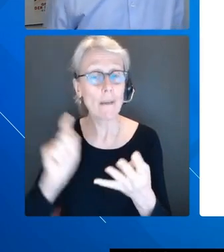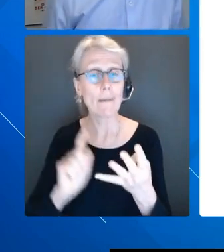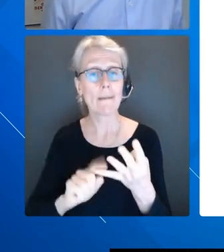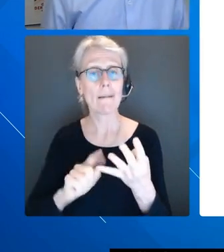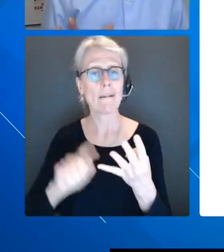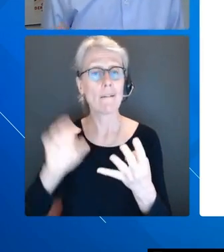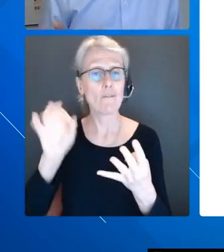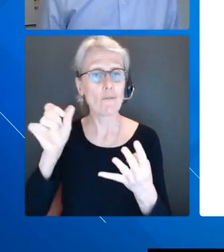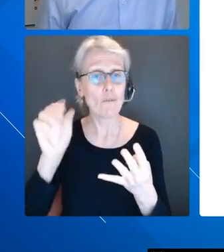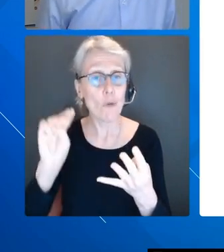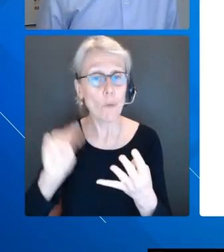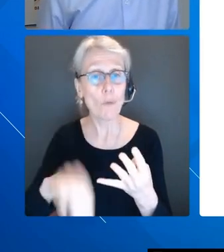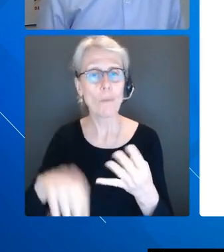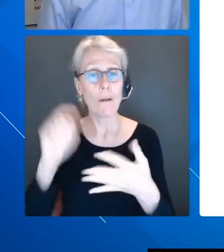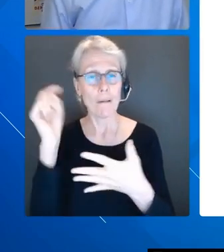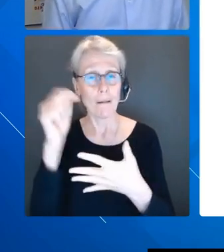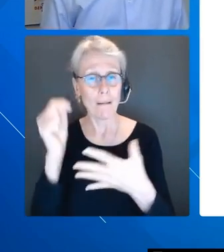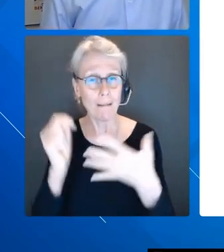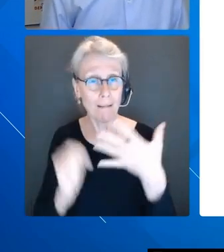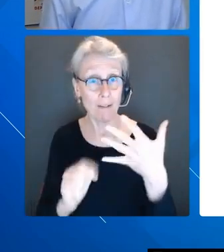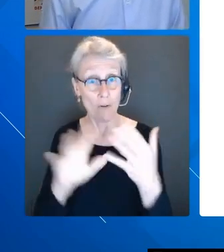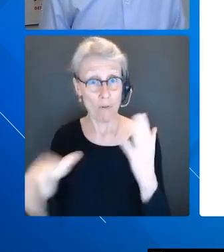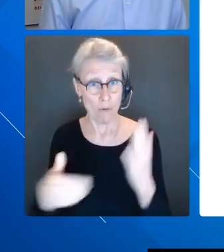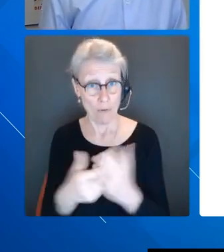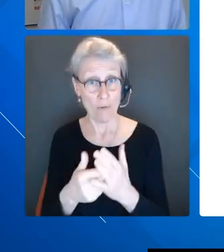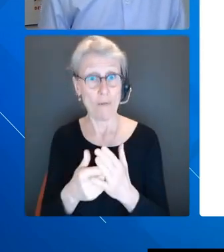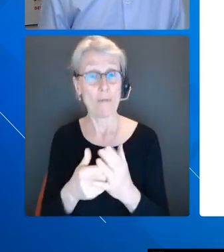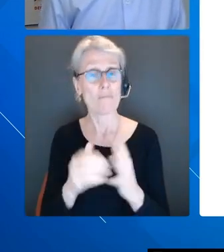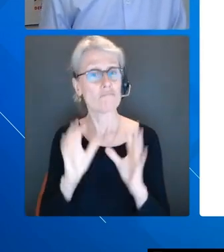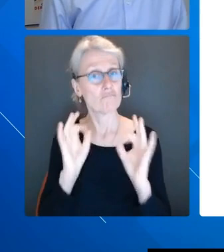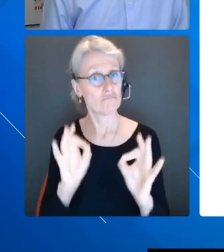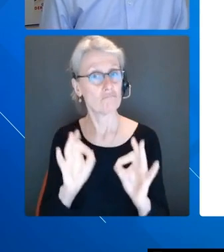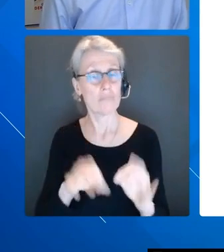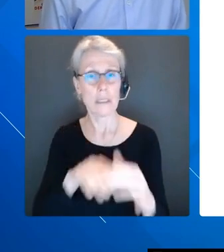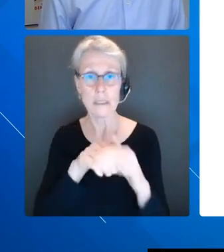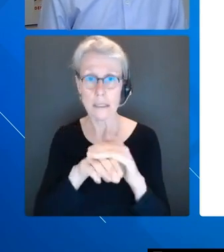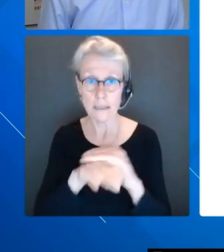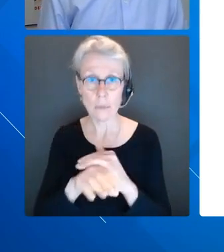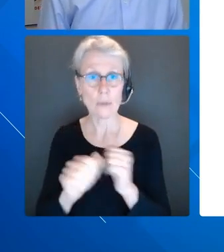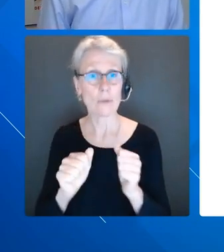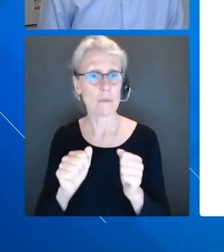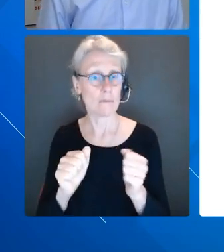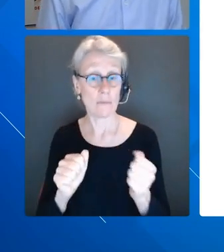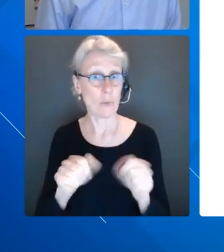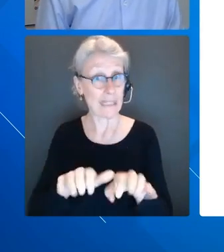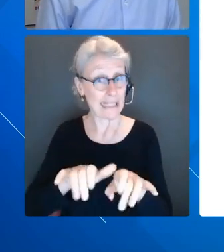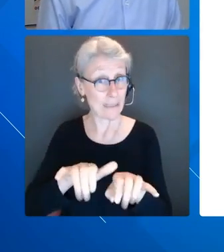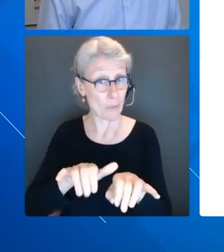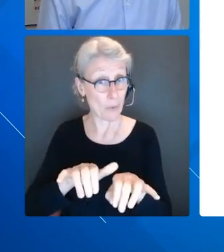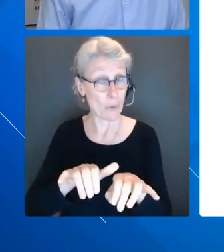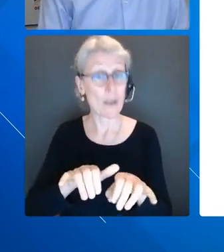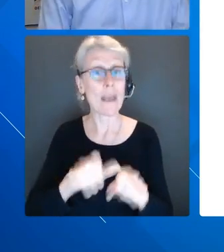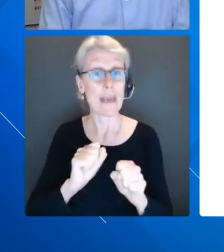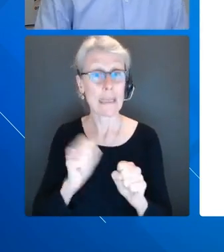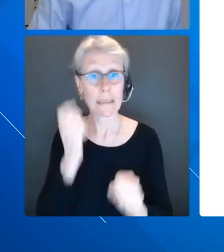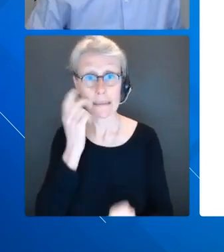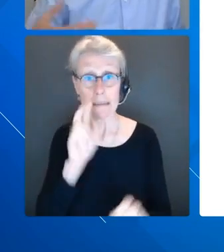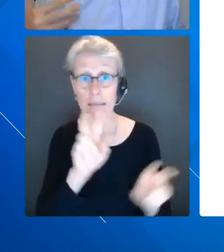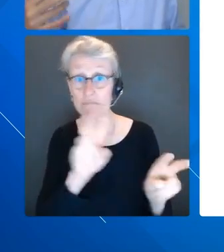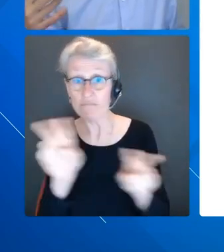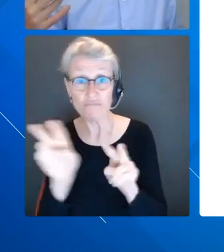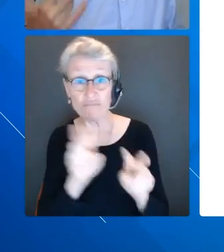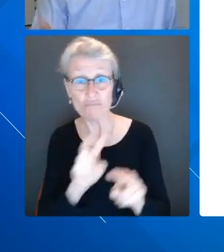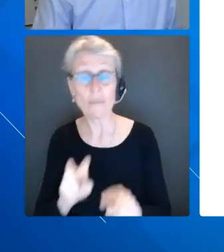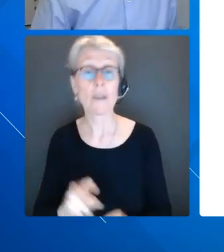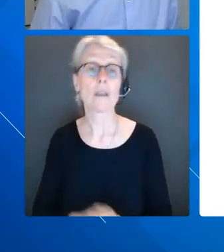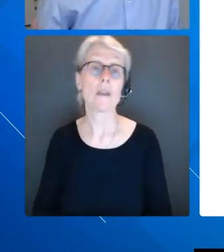I could go on. Every control has to be both accessible and usable by keyboard, and that I can visually track focus. Now, granted,